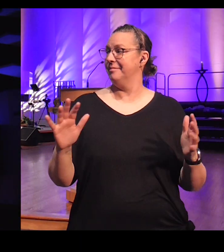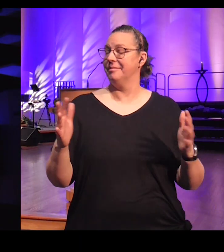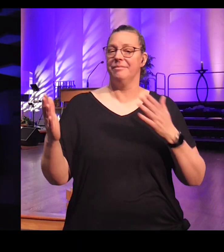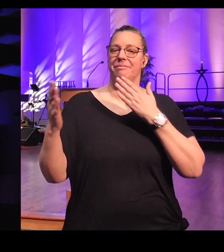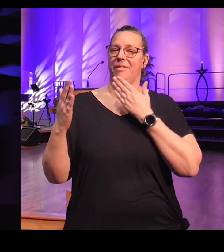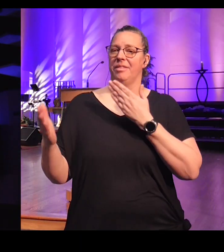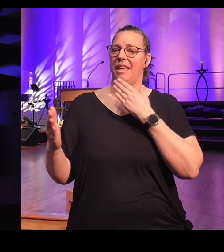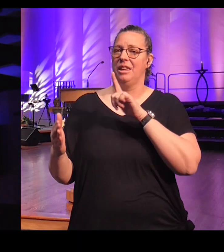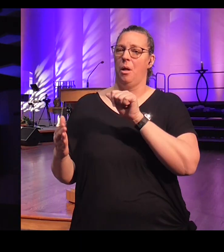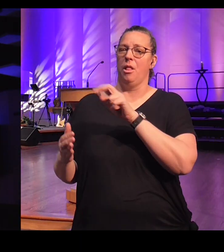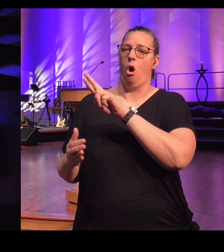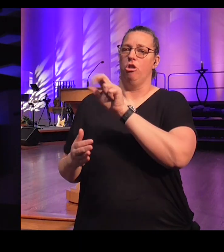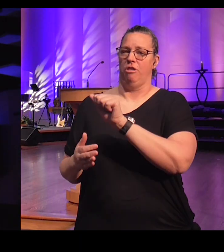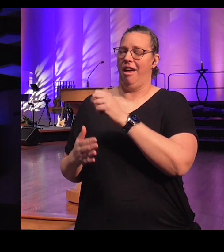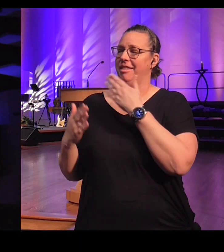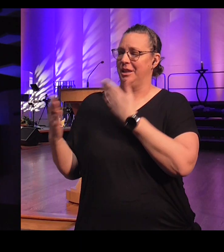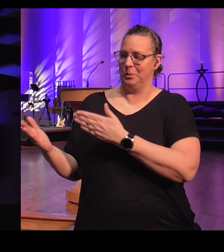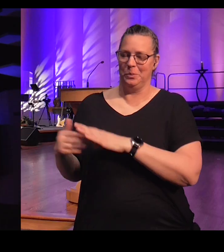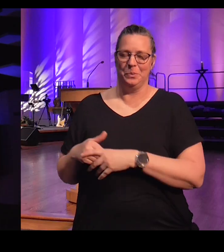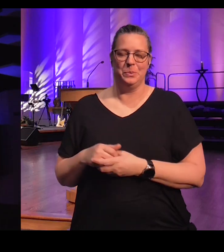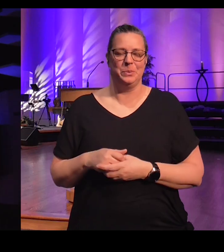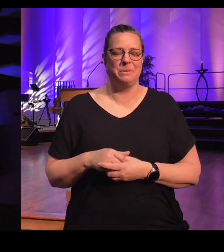Thank you, Laura. Thank you, thank you.